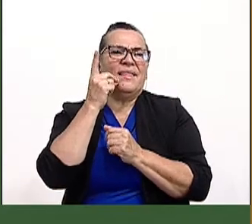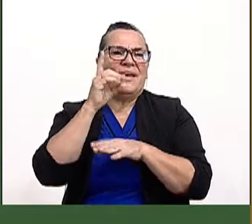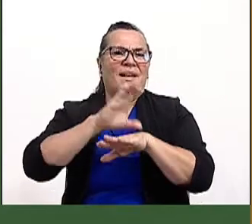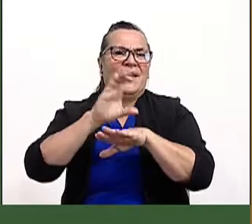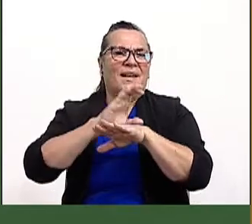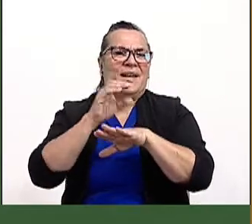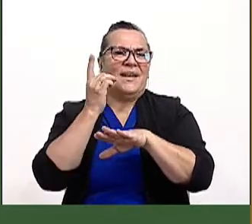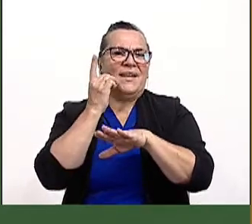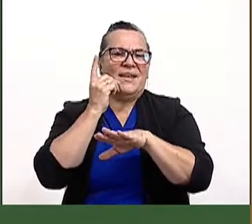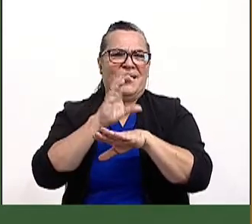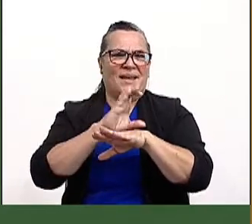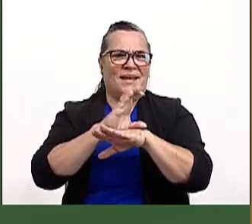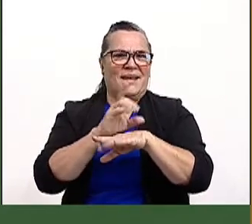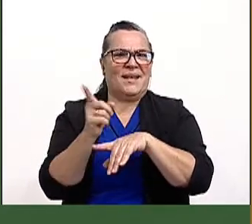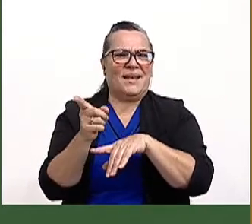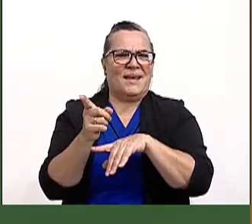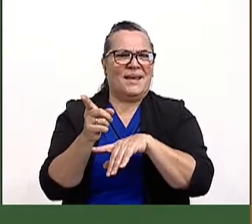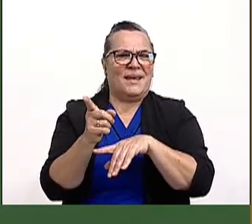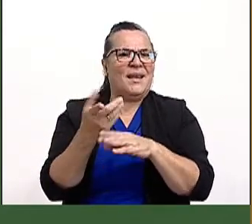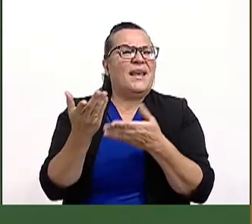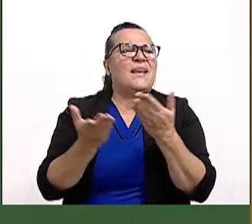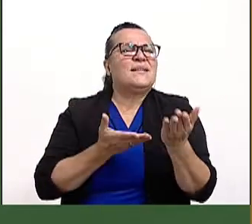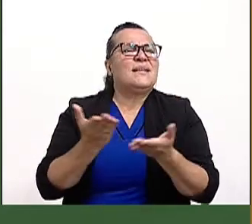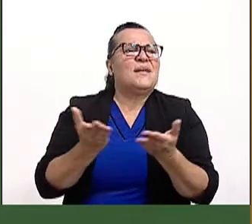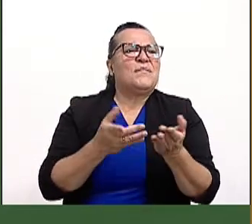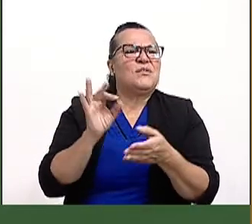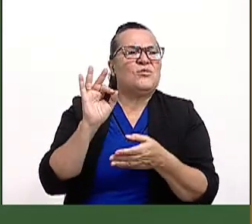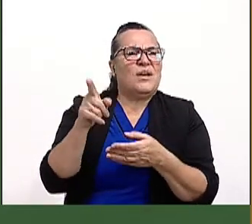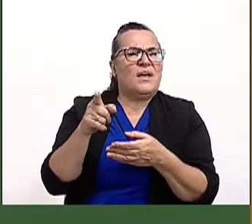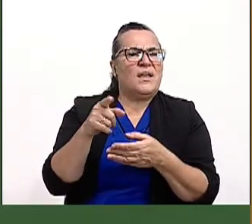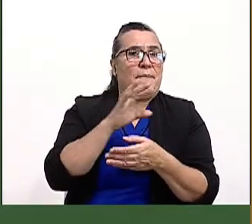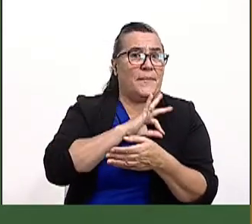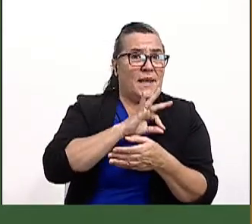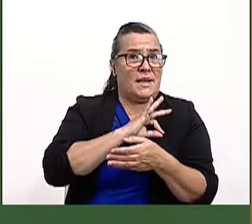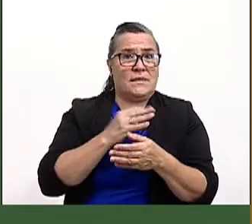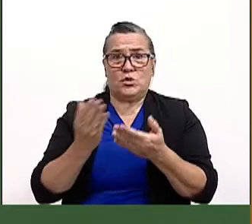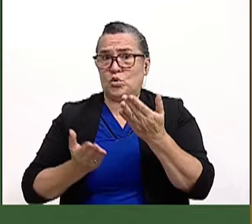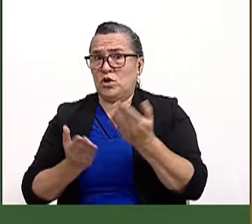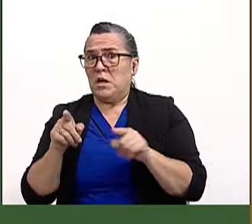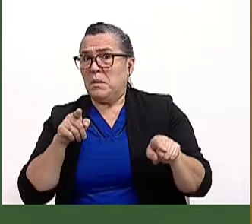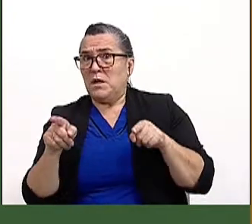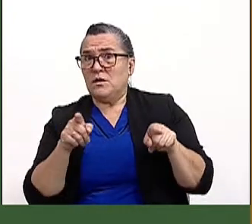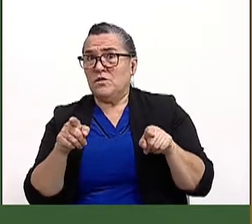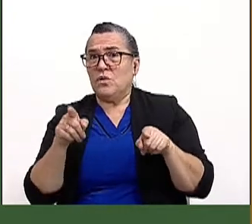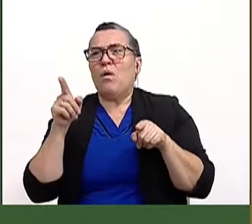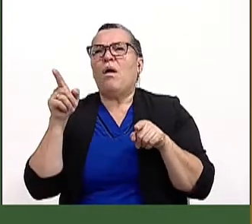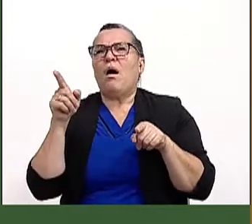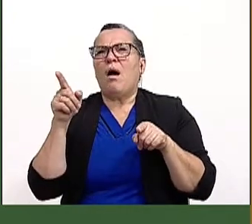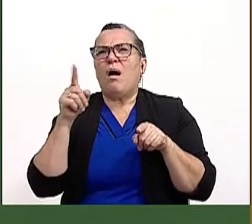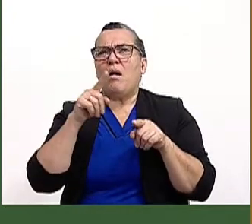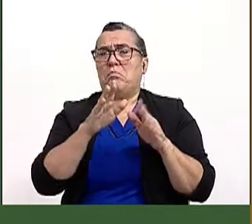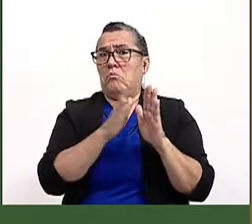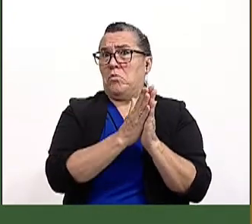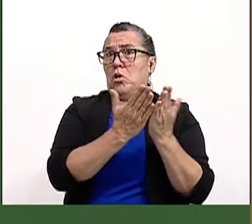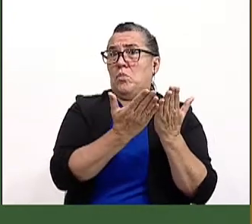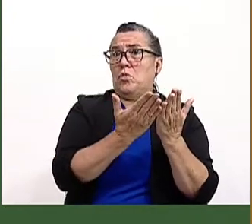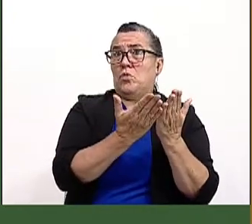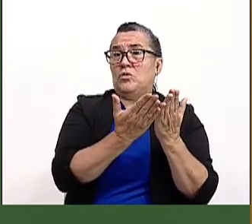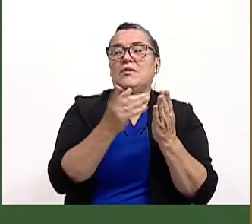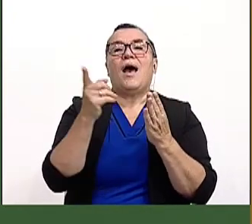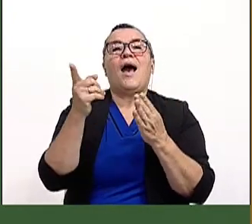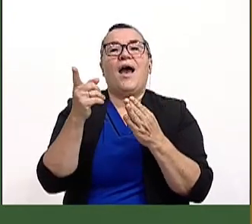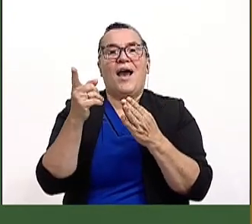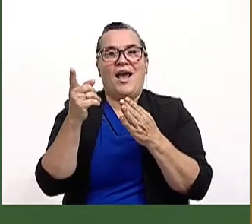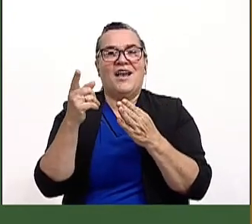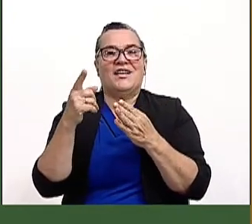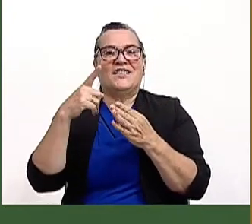clinic. What goods or services can we get there? Okay, let's look at the options. Books.